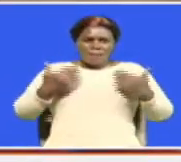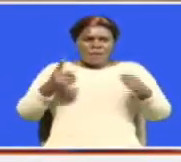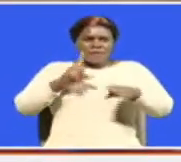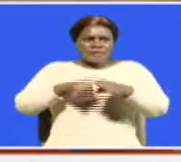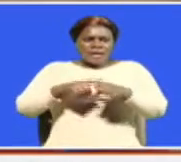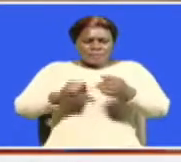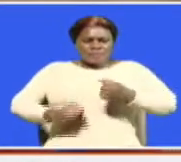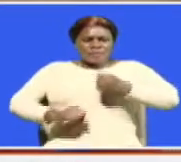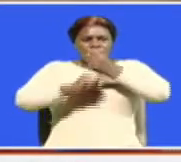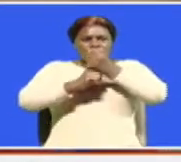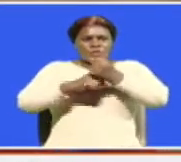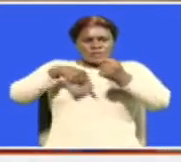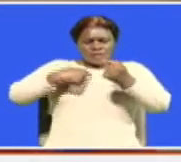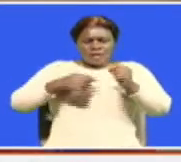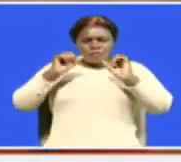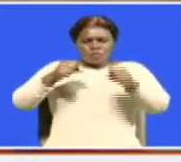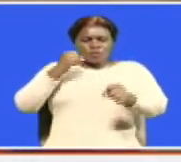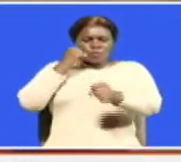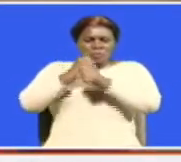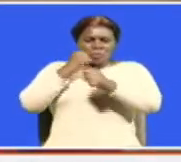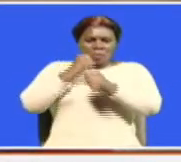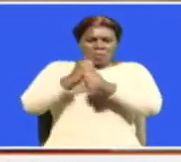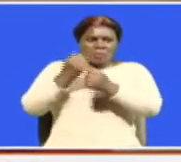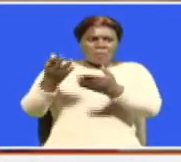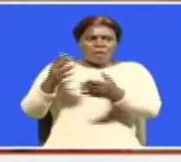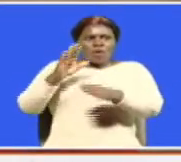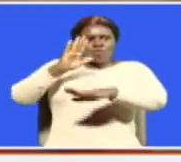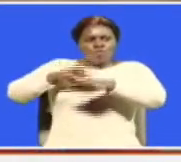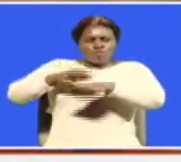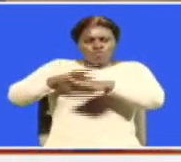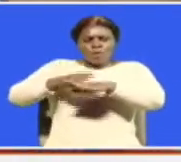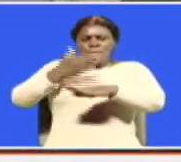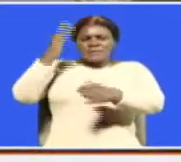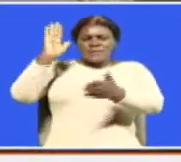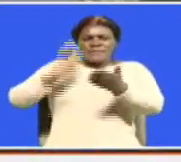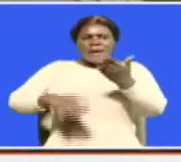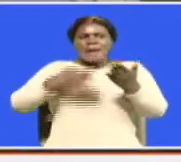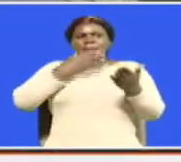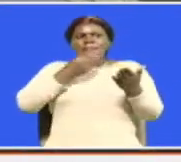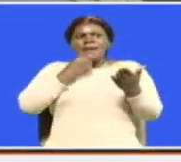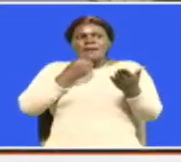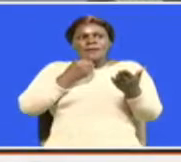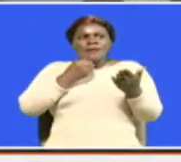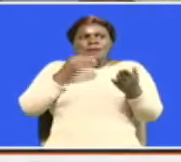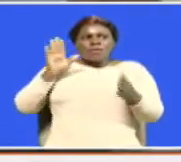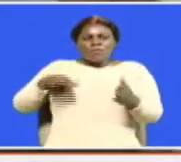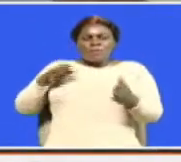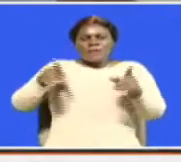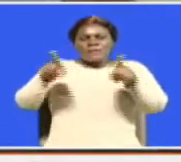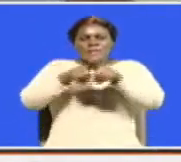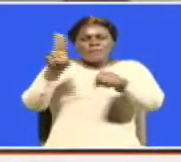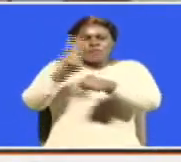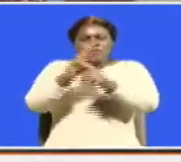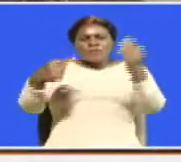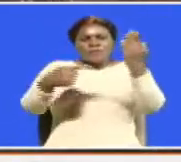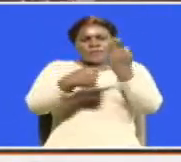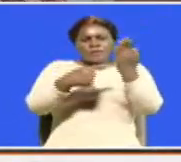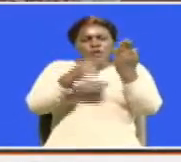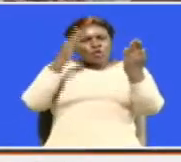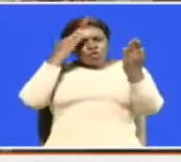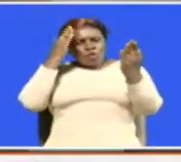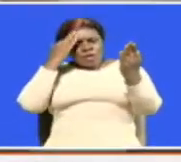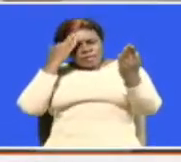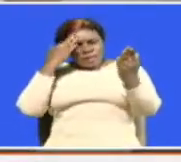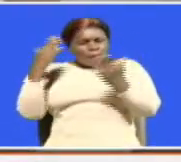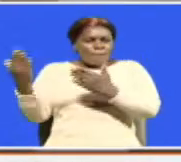tuliposhikwa mkono, pia sisi tunaweza fanya tena vizuri sana kuliko wanaume. Far from the women using technical know-how,